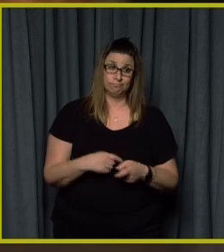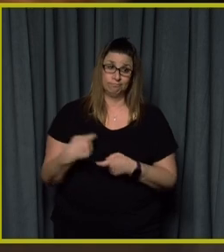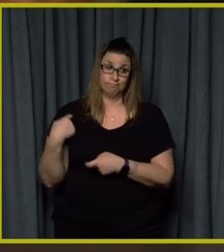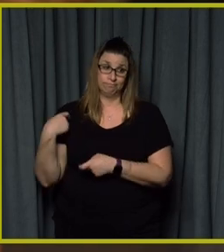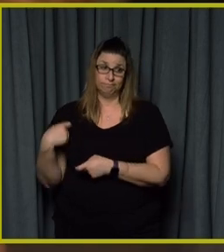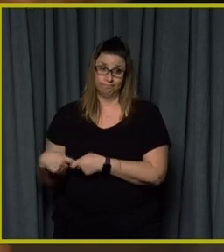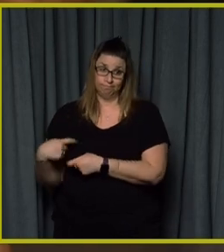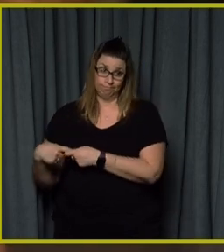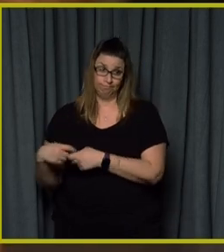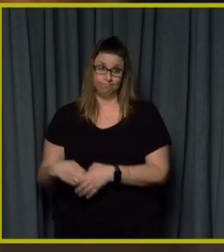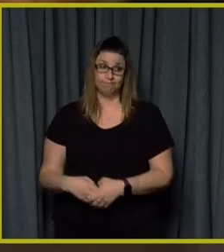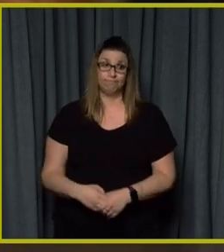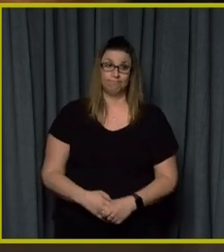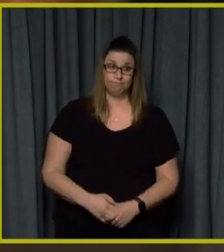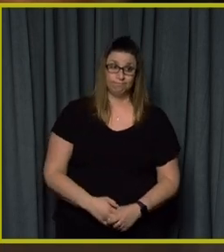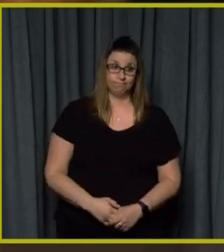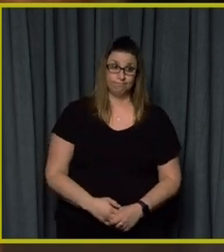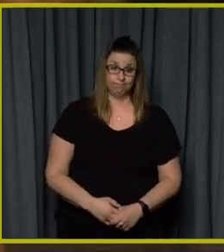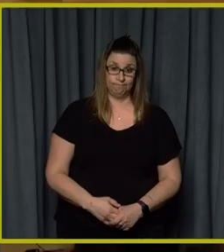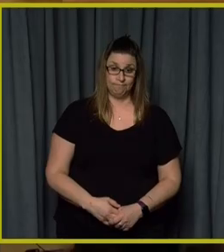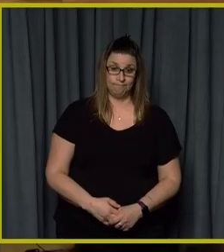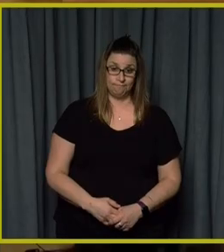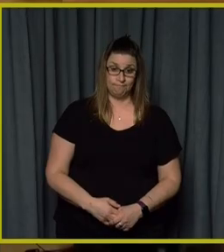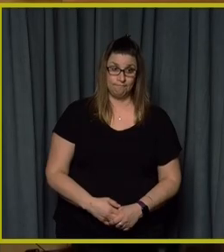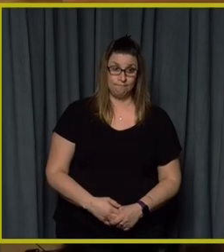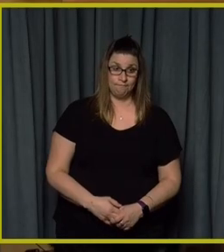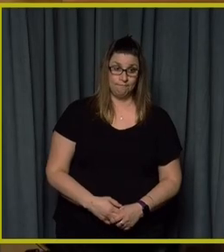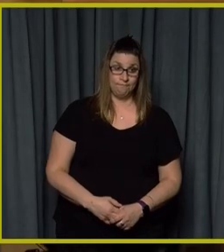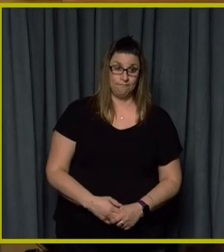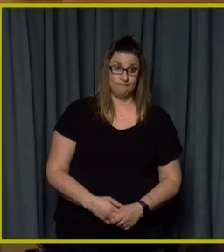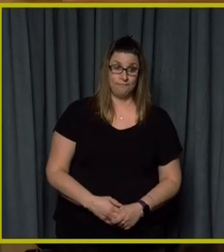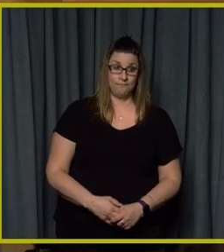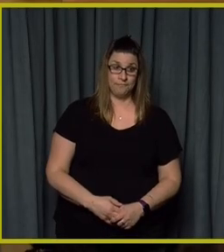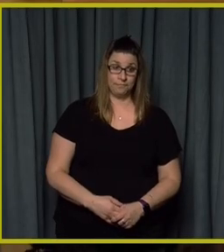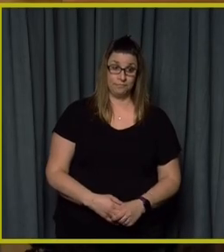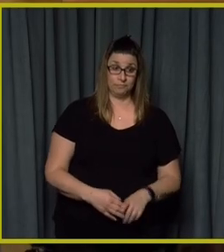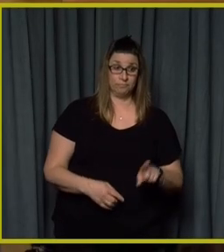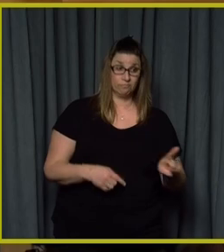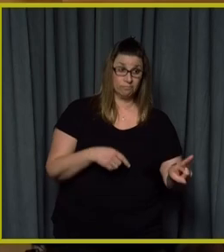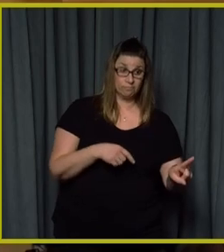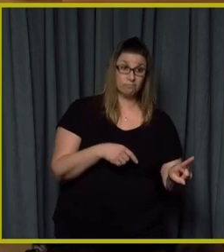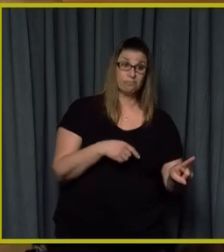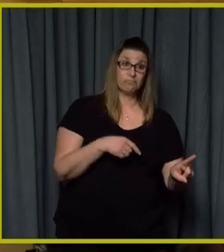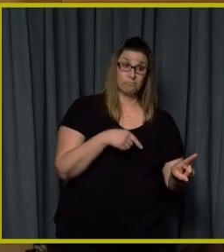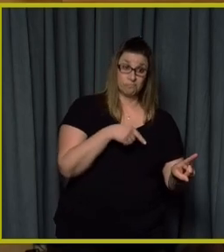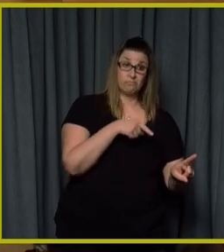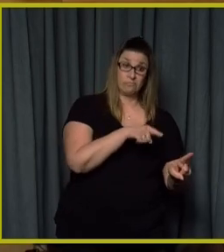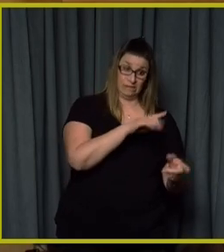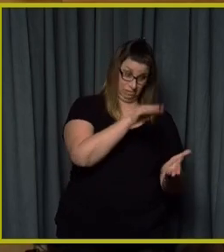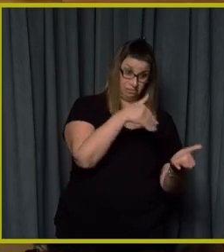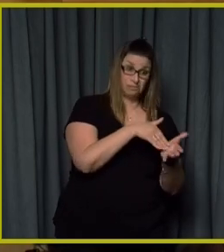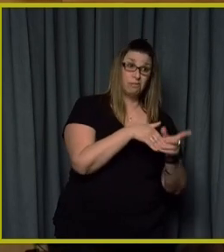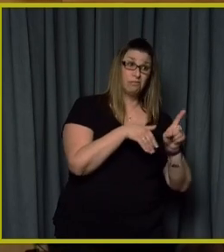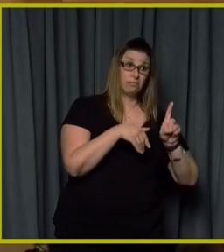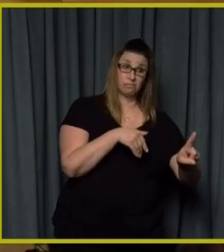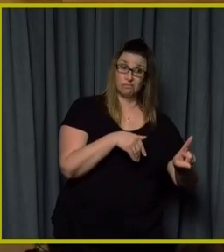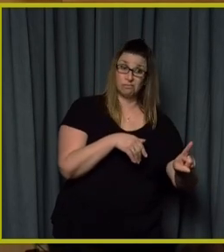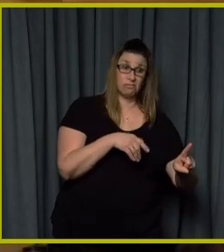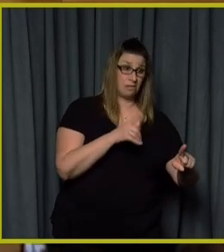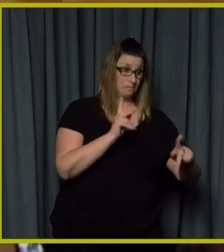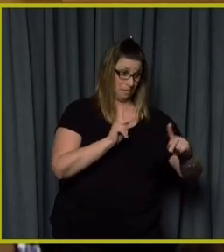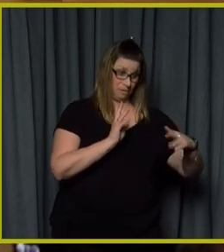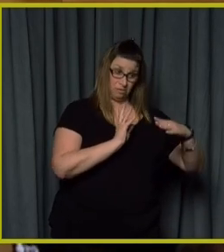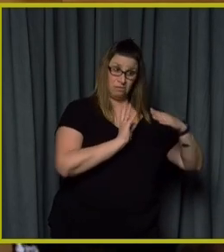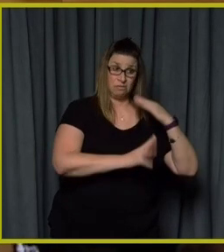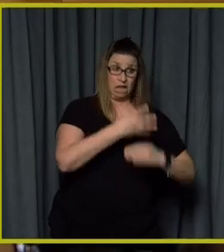no nos daban, nos trataron mal. At the detention center where I was with other immigrants, they didn't